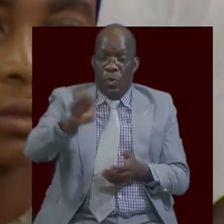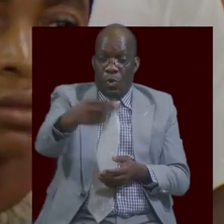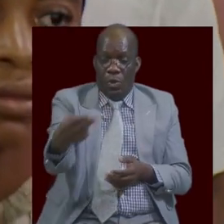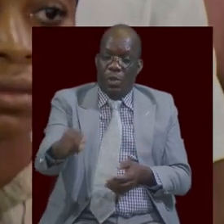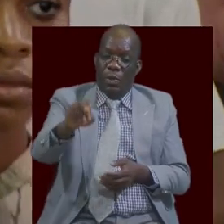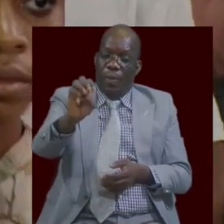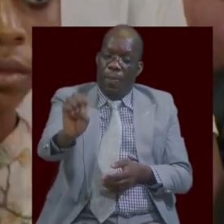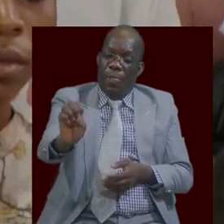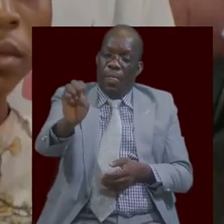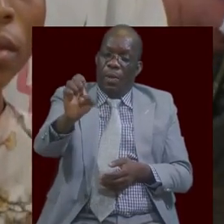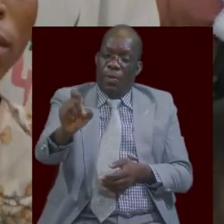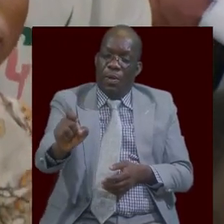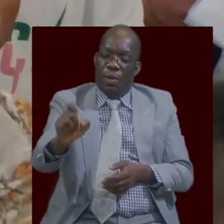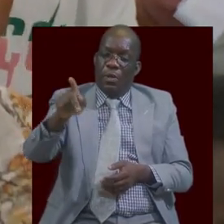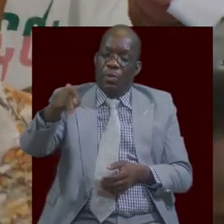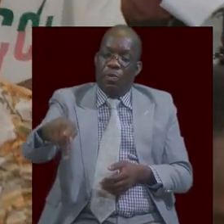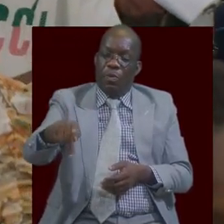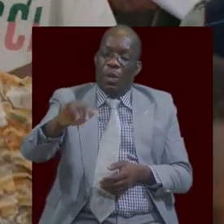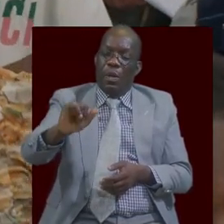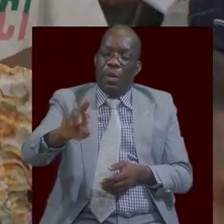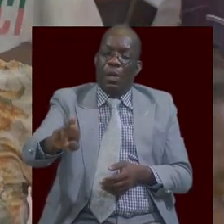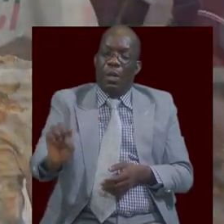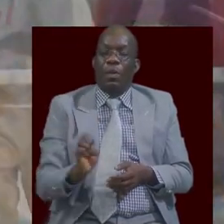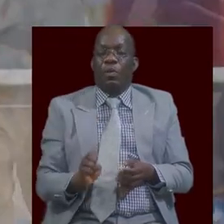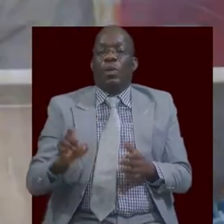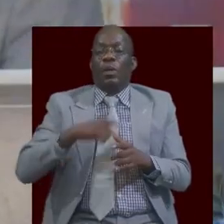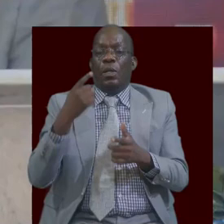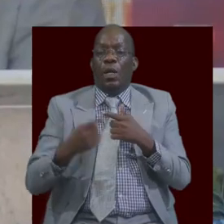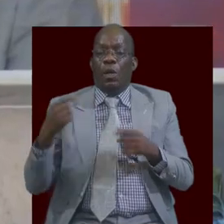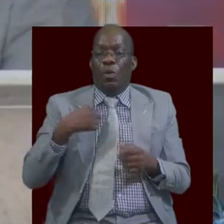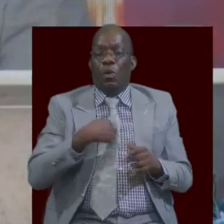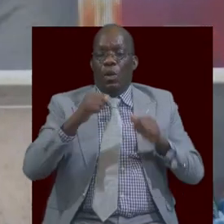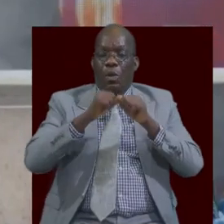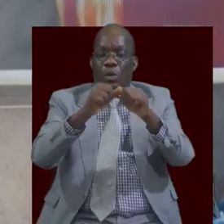And then you will go on